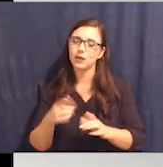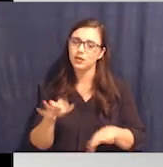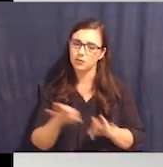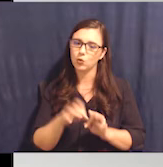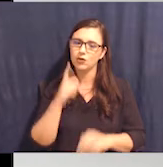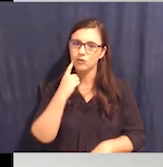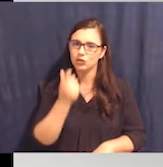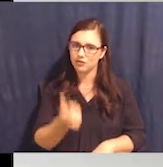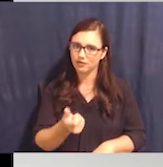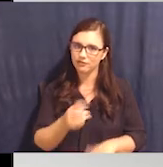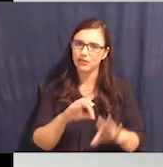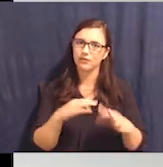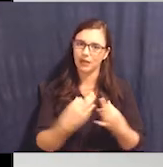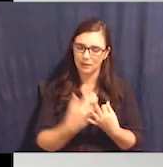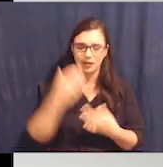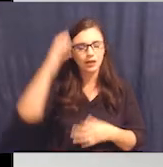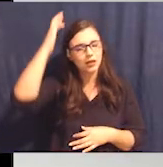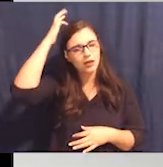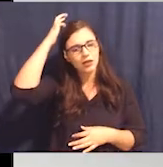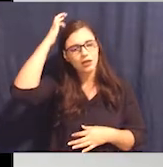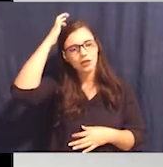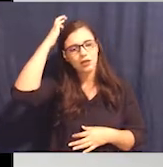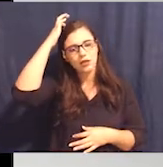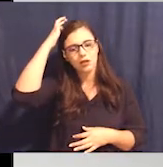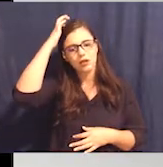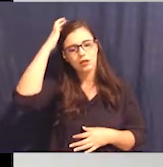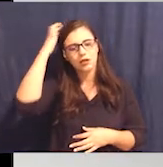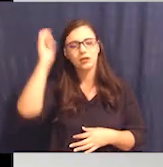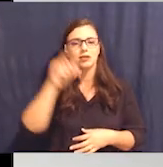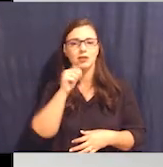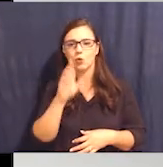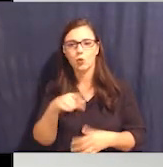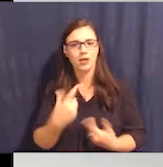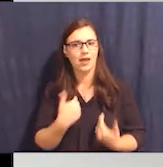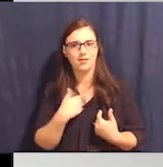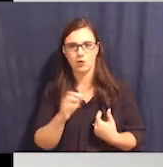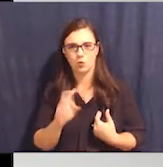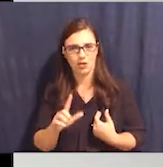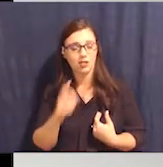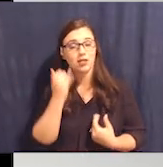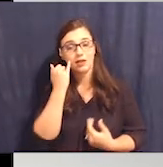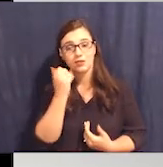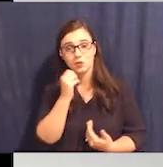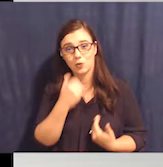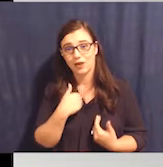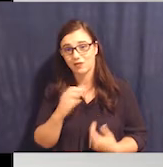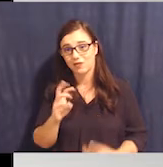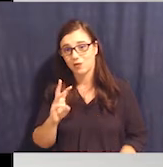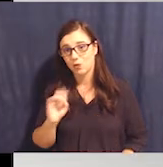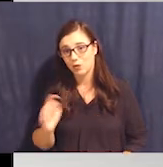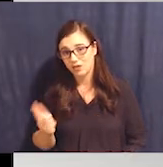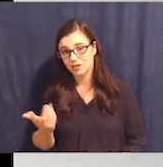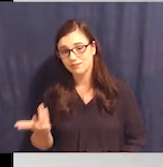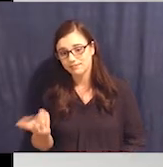very important for you, as a family, to not only have a will, If you don't have a will,